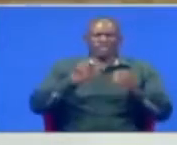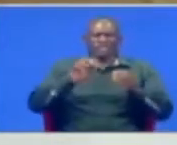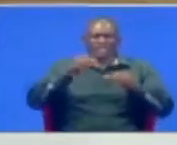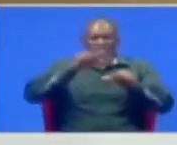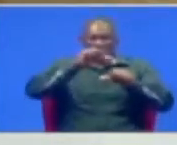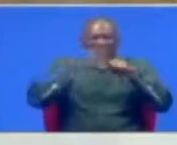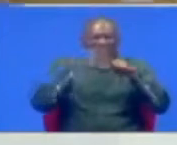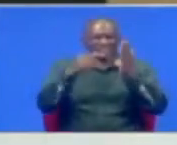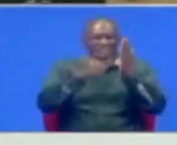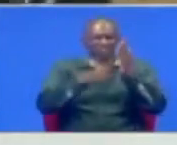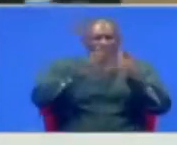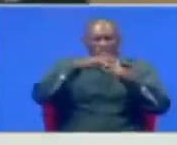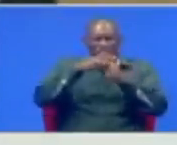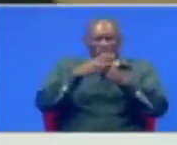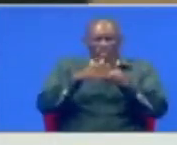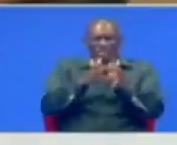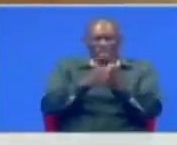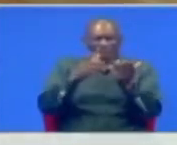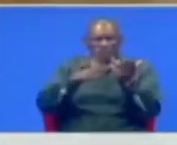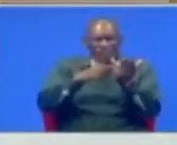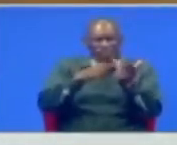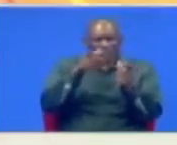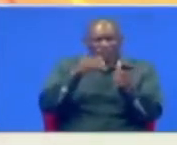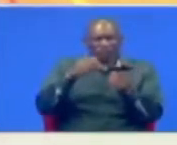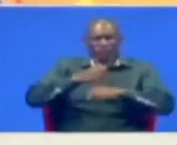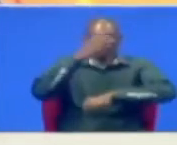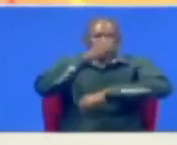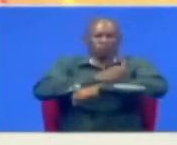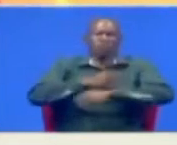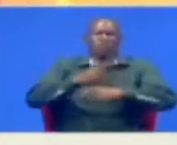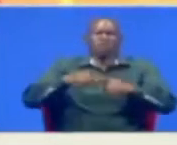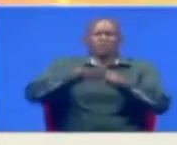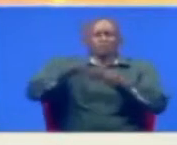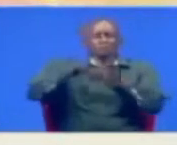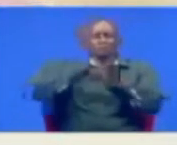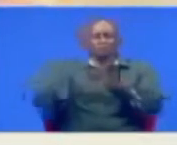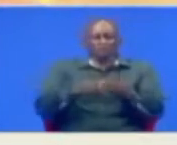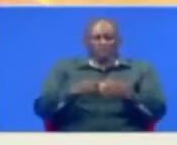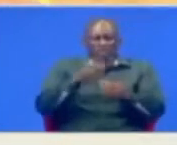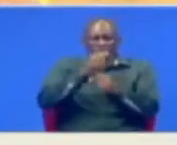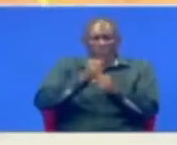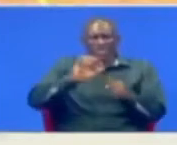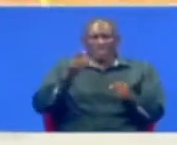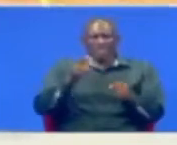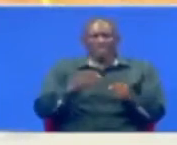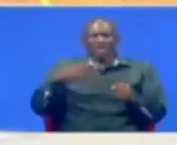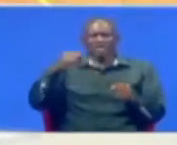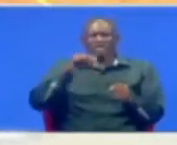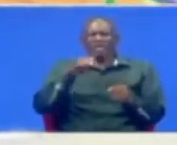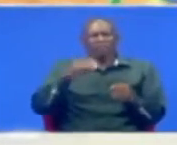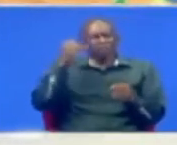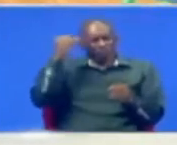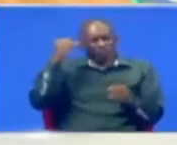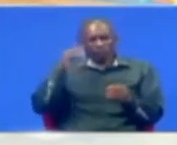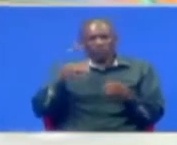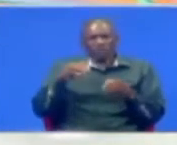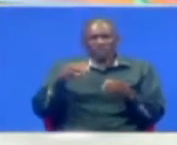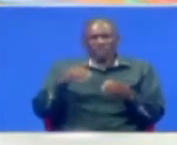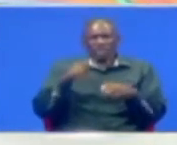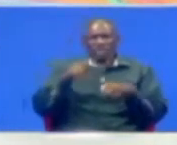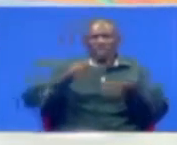to not only access training but also are able to, at